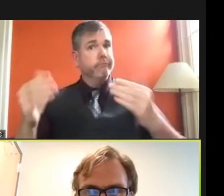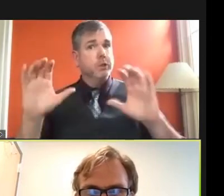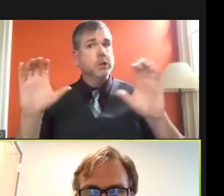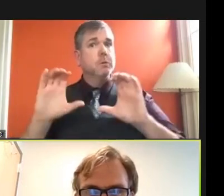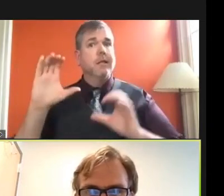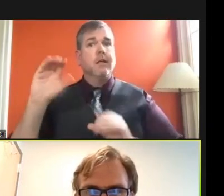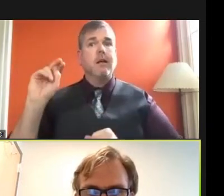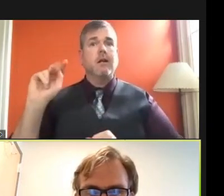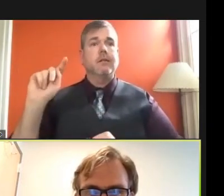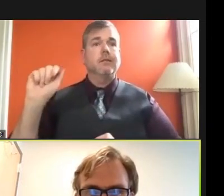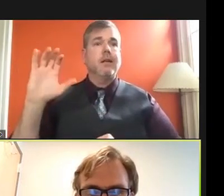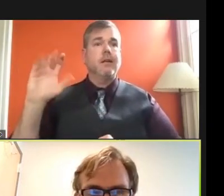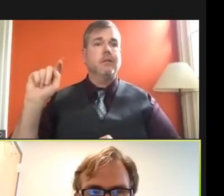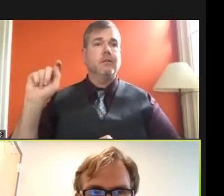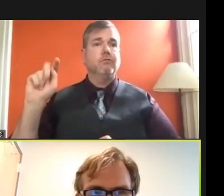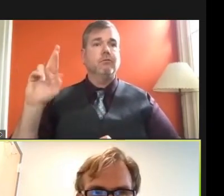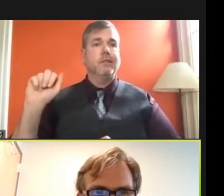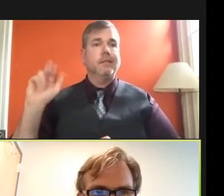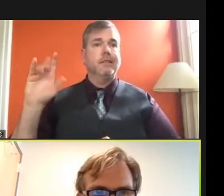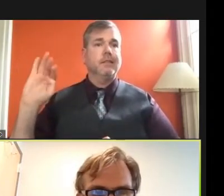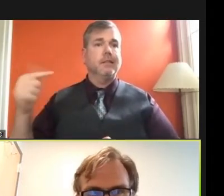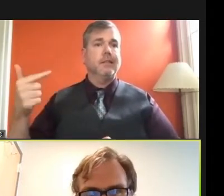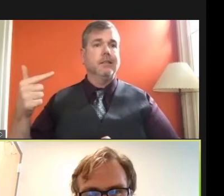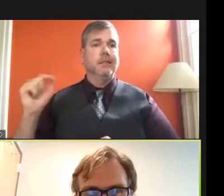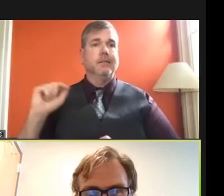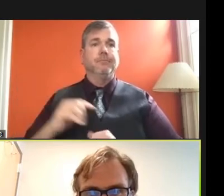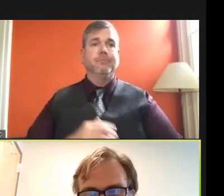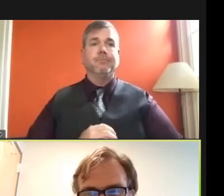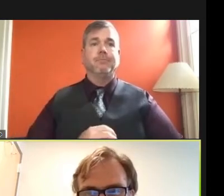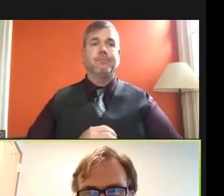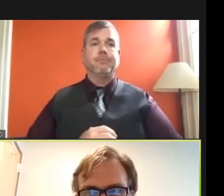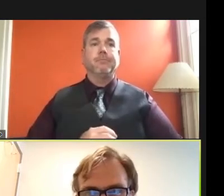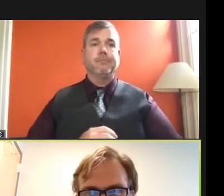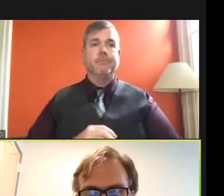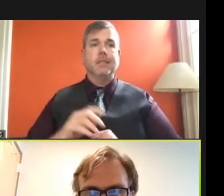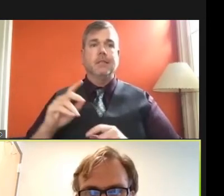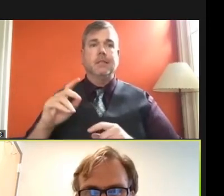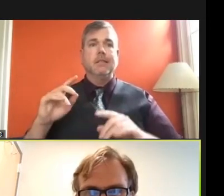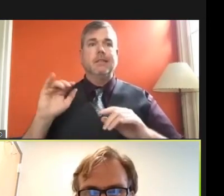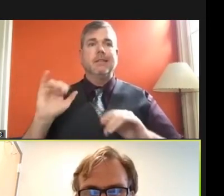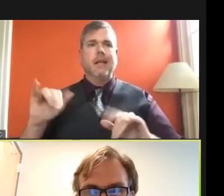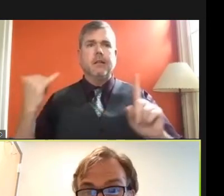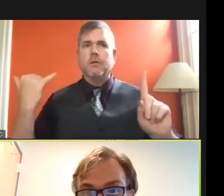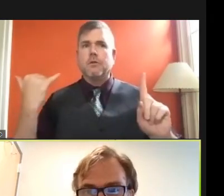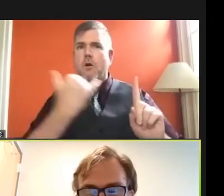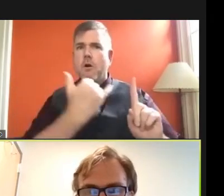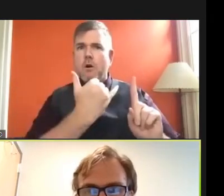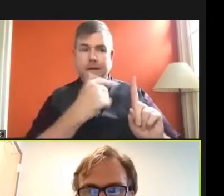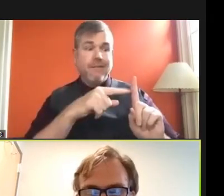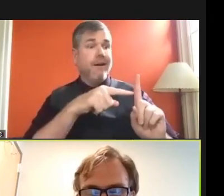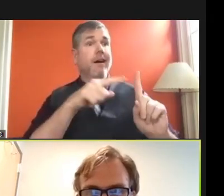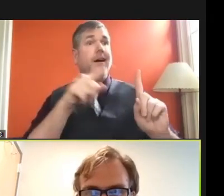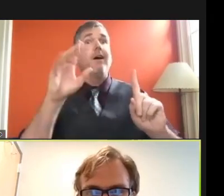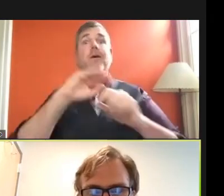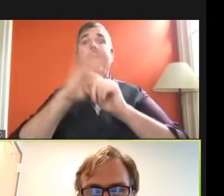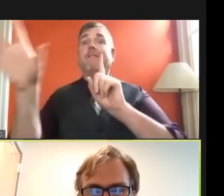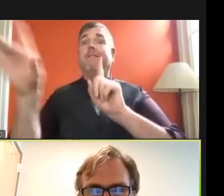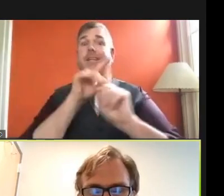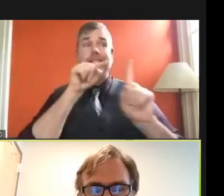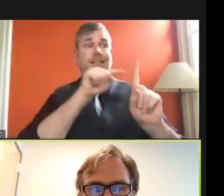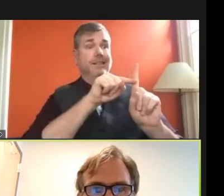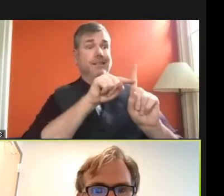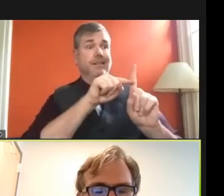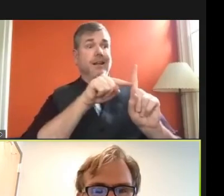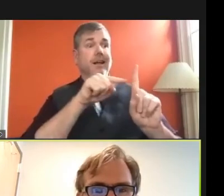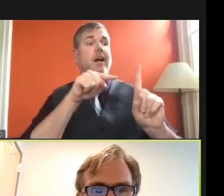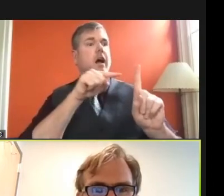out to cases. Now we're seeing 50 to 60 cases, new cases per day, and